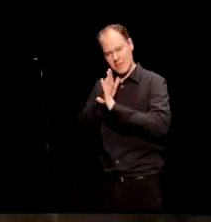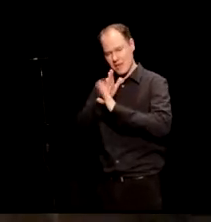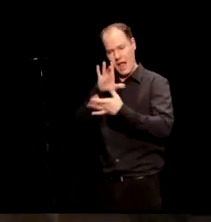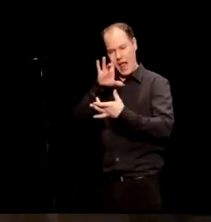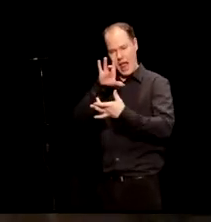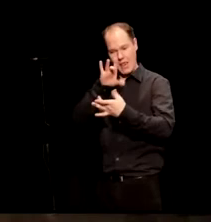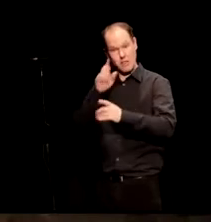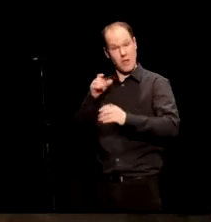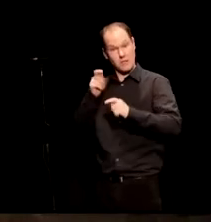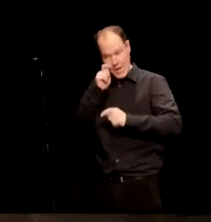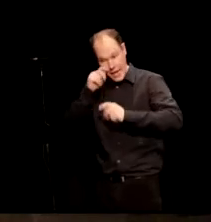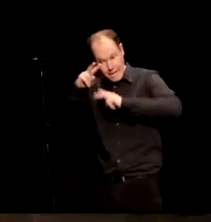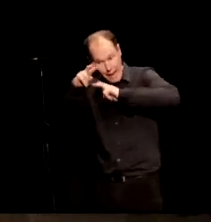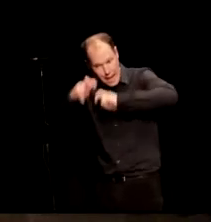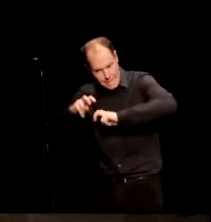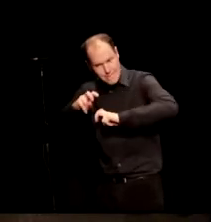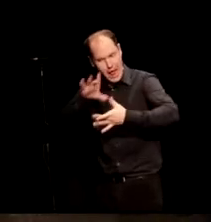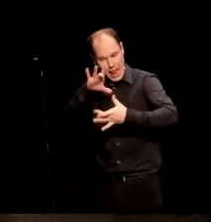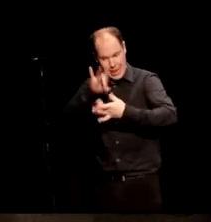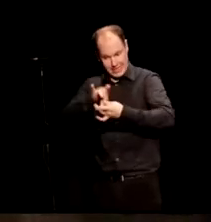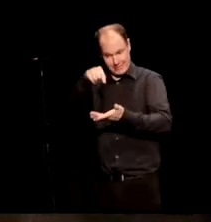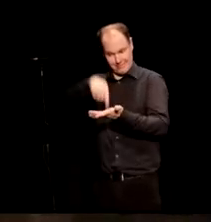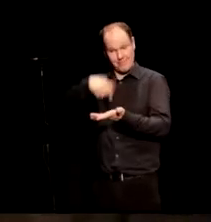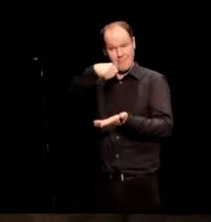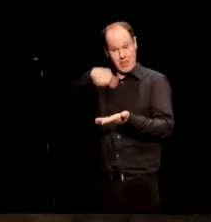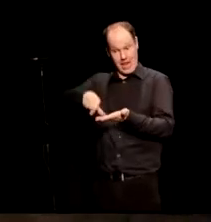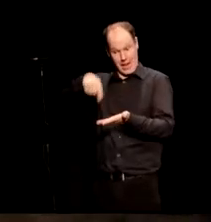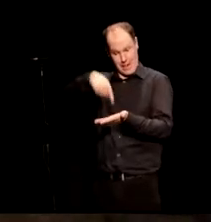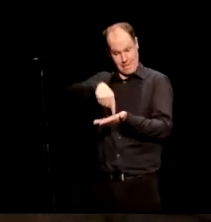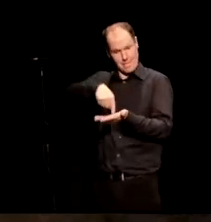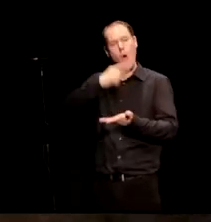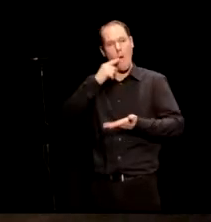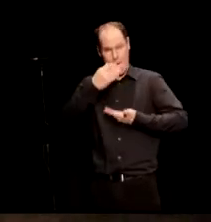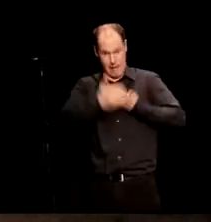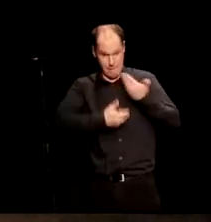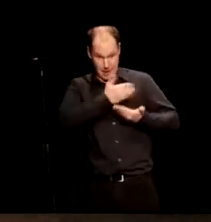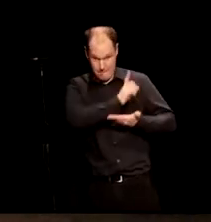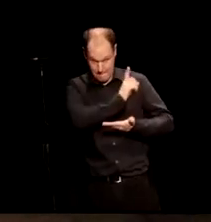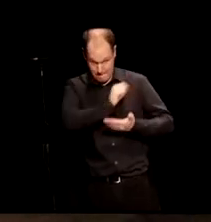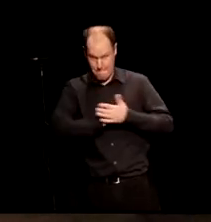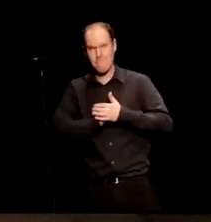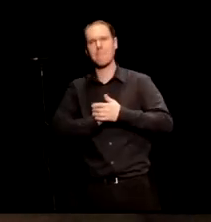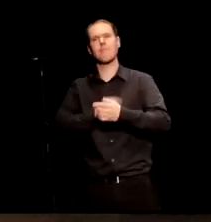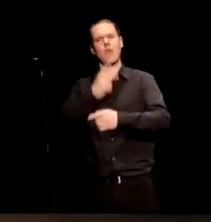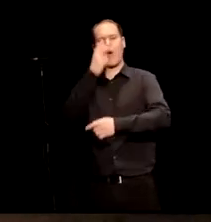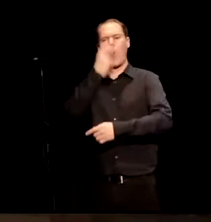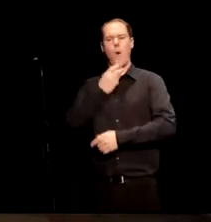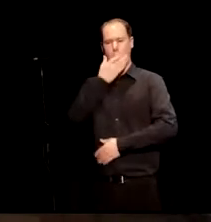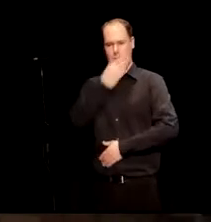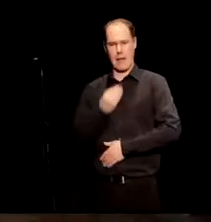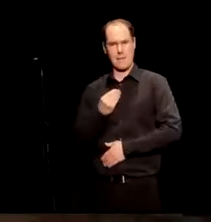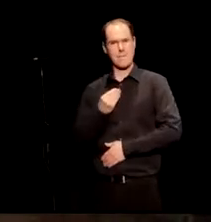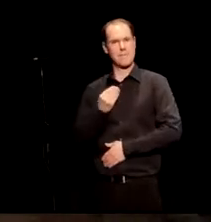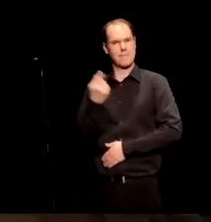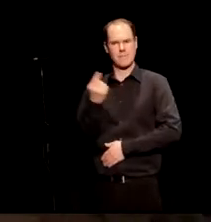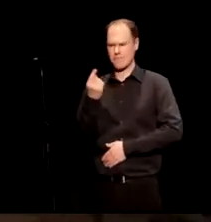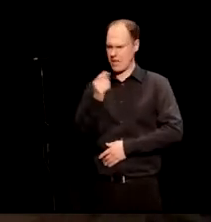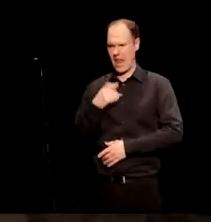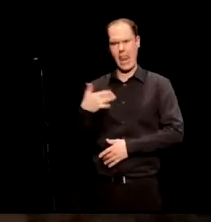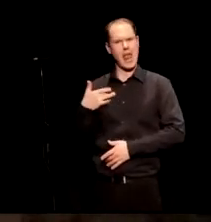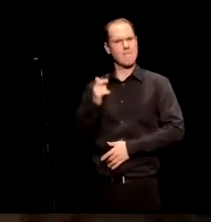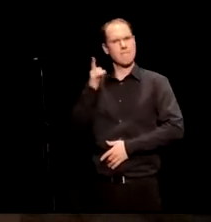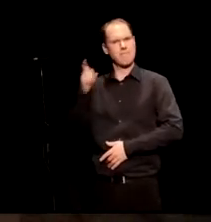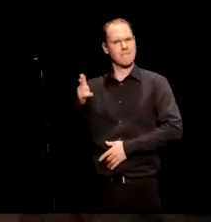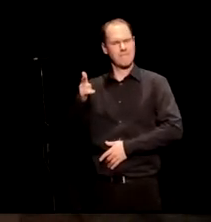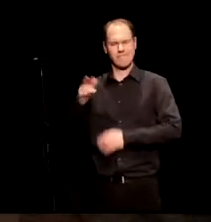this letter I hold here in my hand. I'll explain. An old gentleman living in Gatorville,